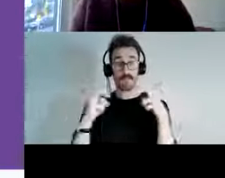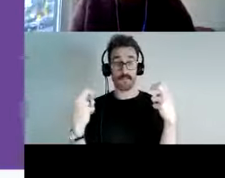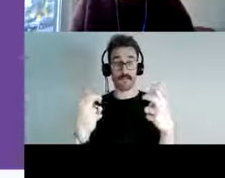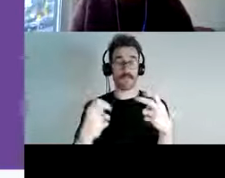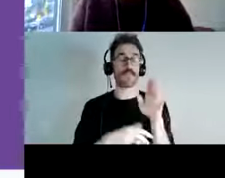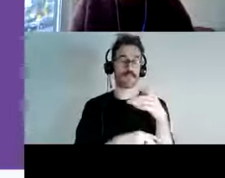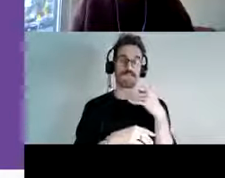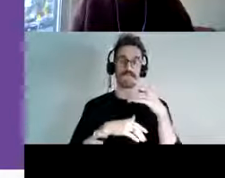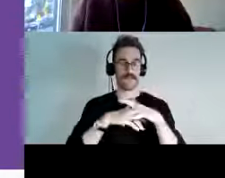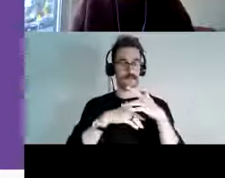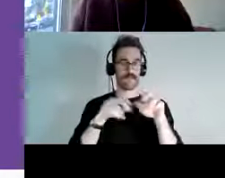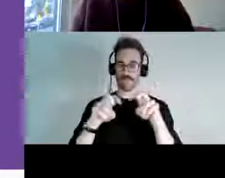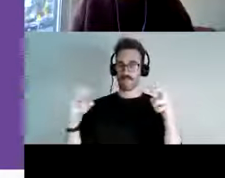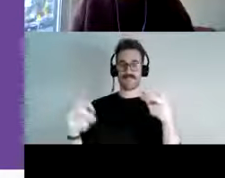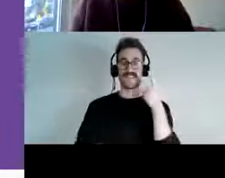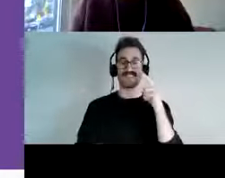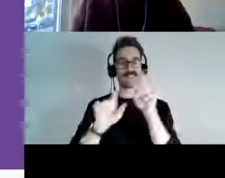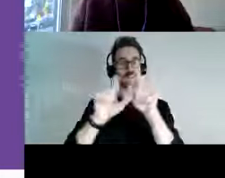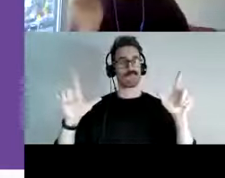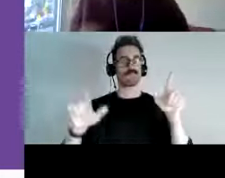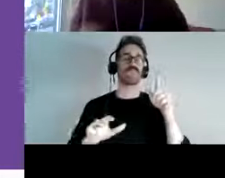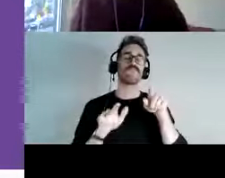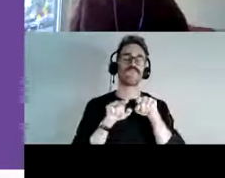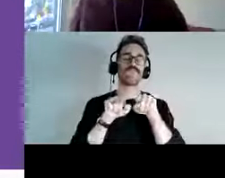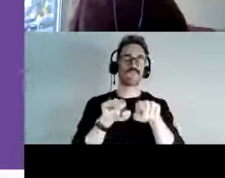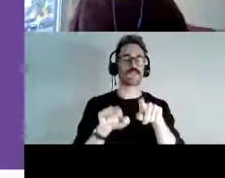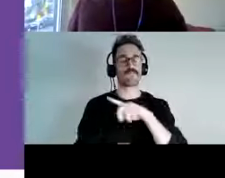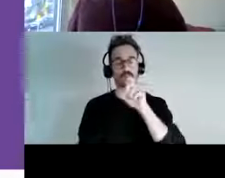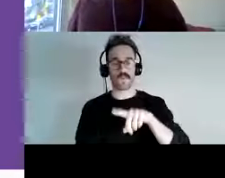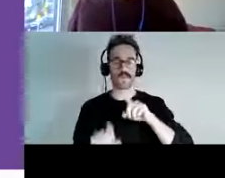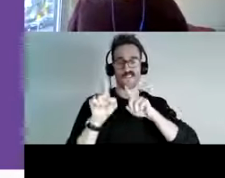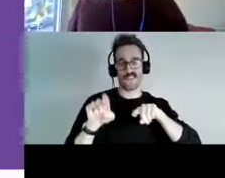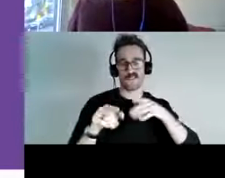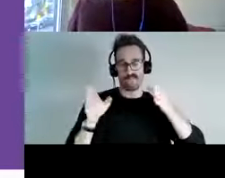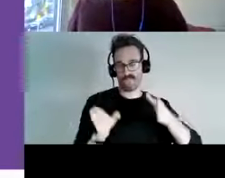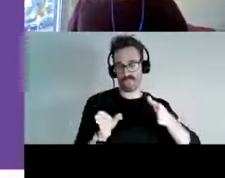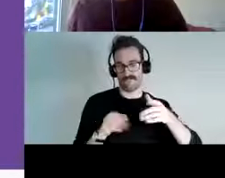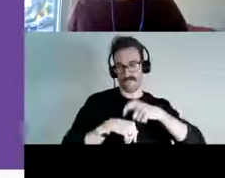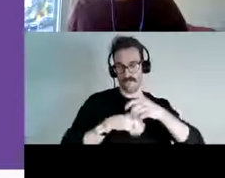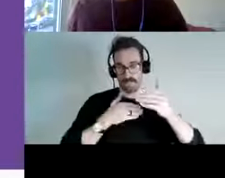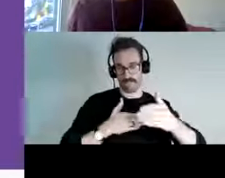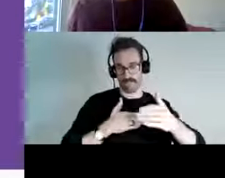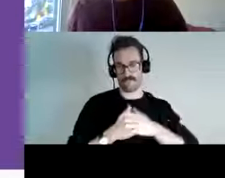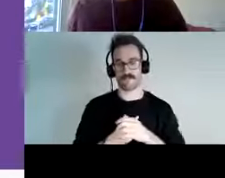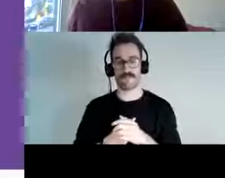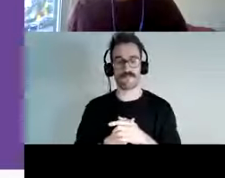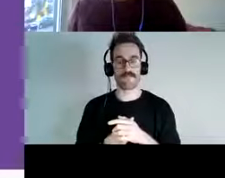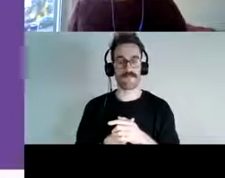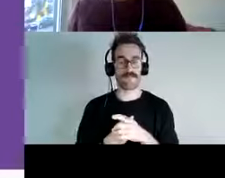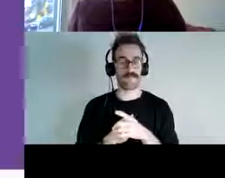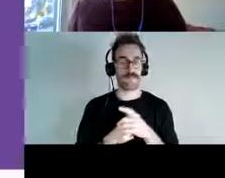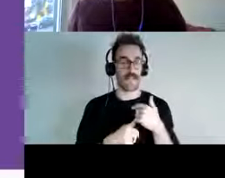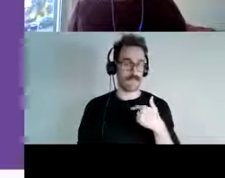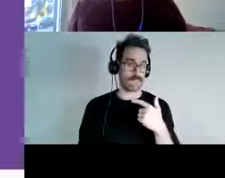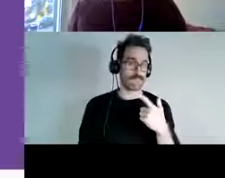our panel discussion and question and answer period. So you'll have an opportunity to see everyone at that time. As I indicated, you can use the